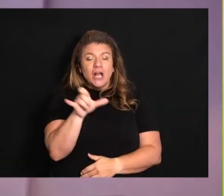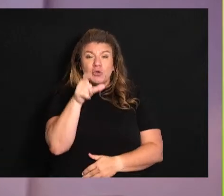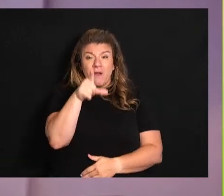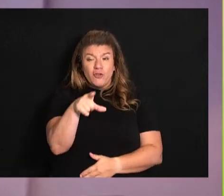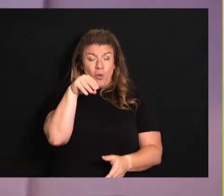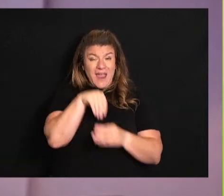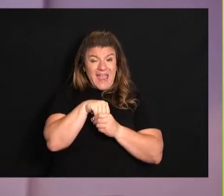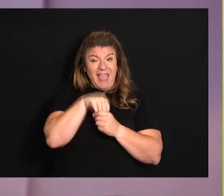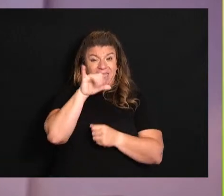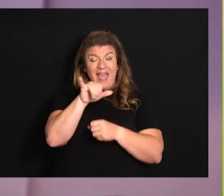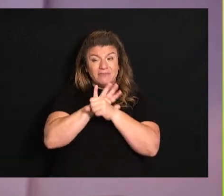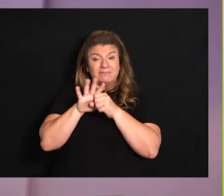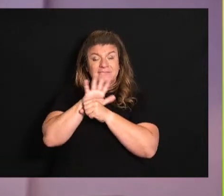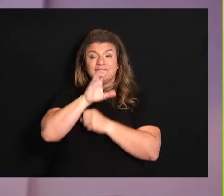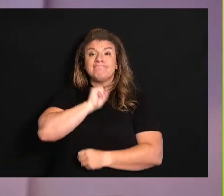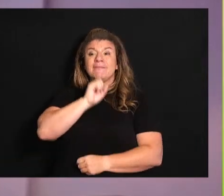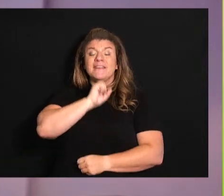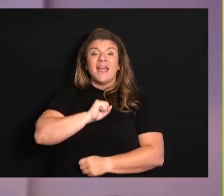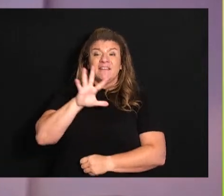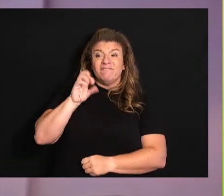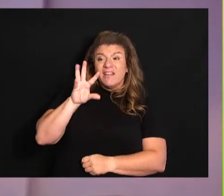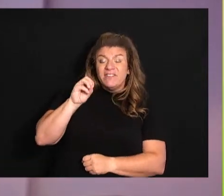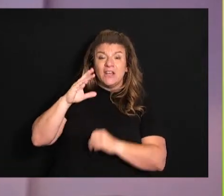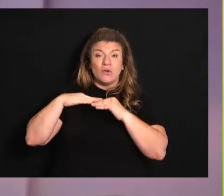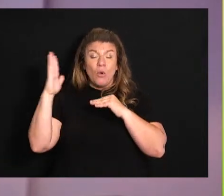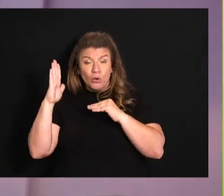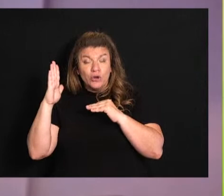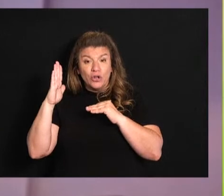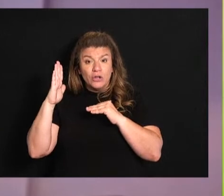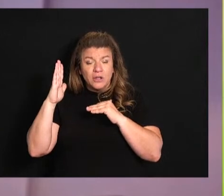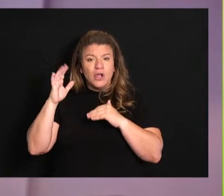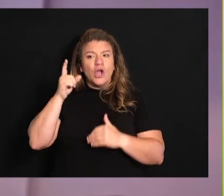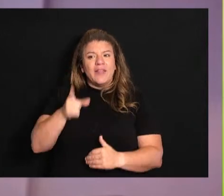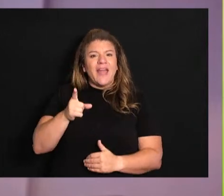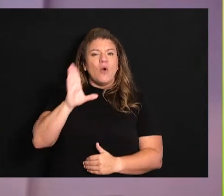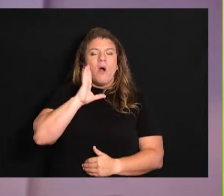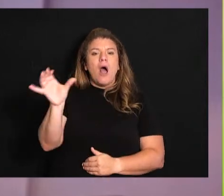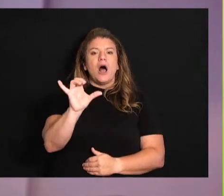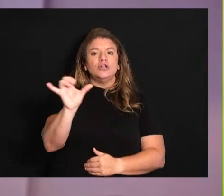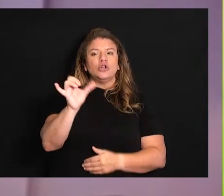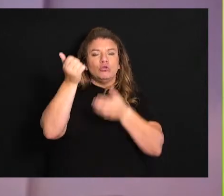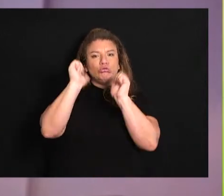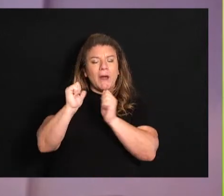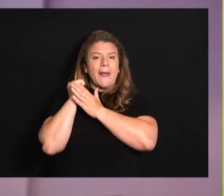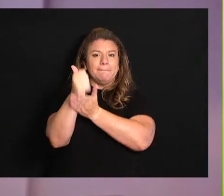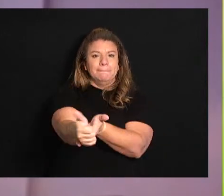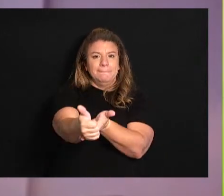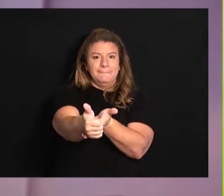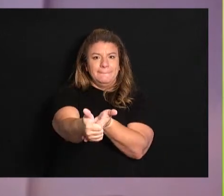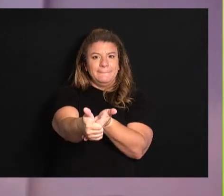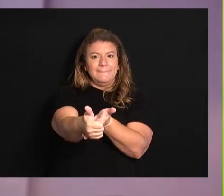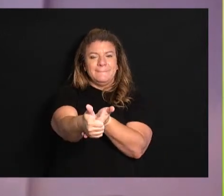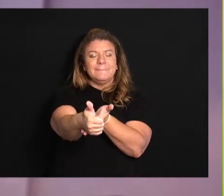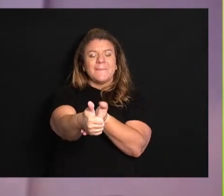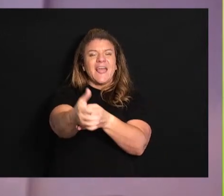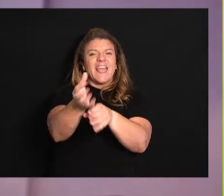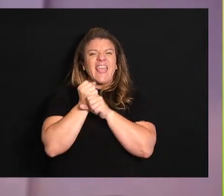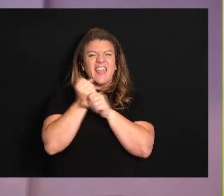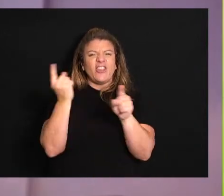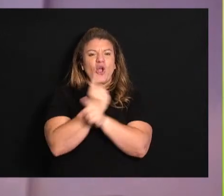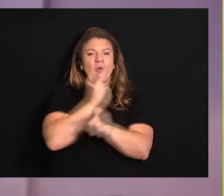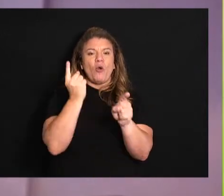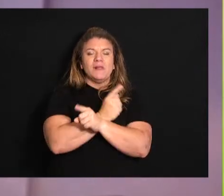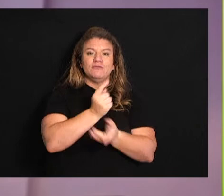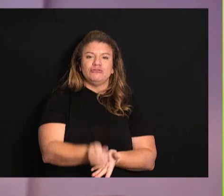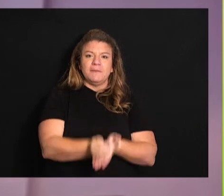that vulnerable age category, 50 and older, then we can also try to help get you the appropriate